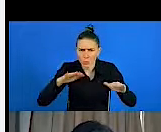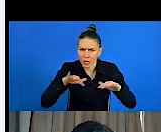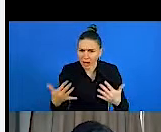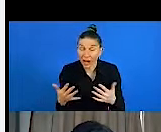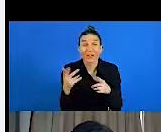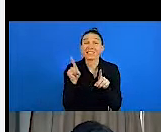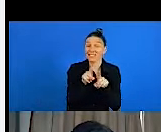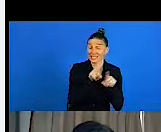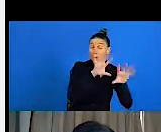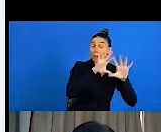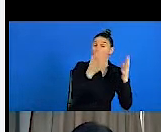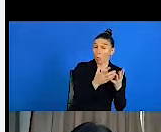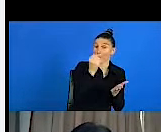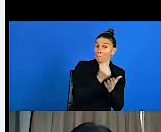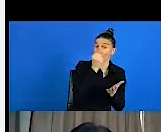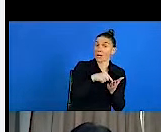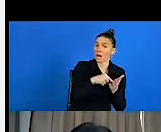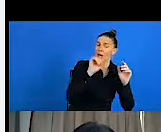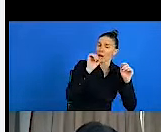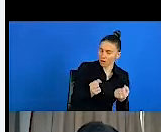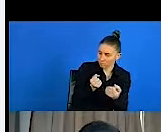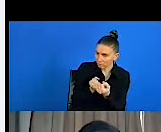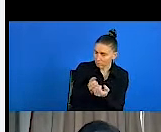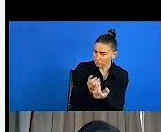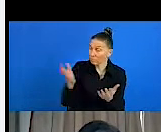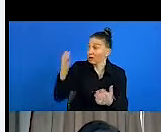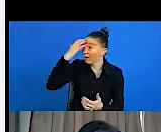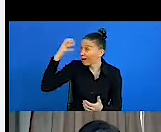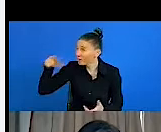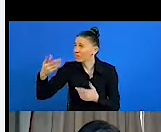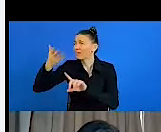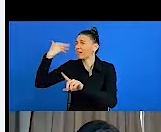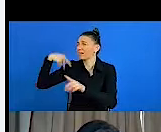to play in providing technical assistance to client governments.